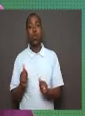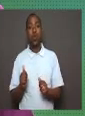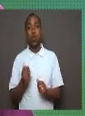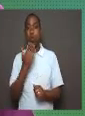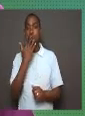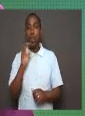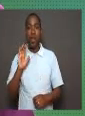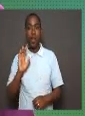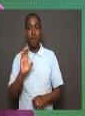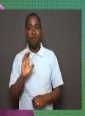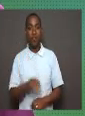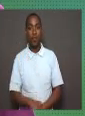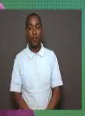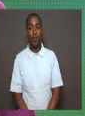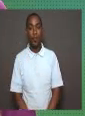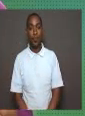blood pressure.